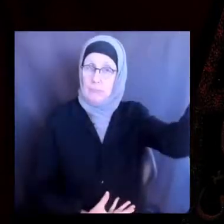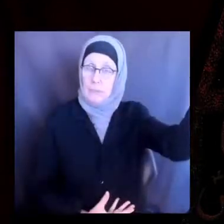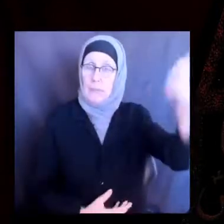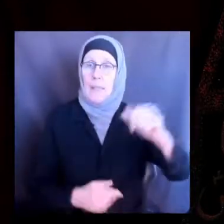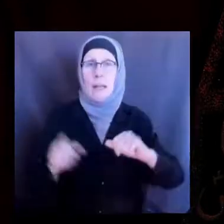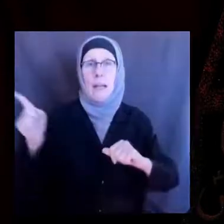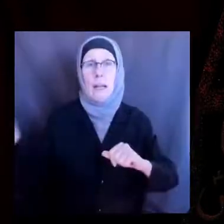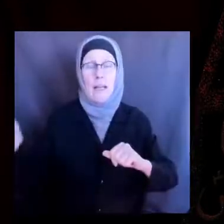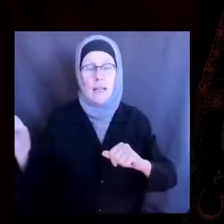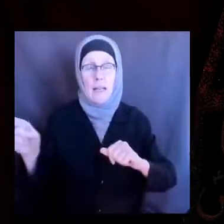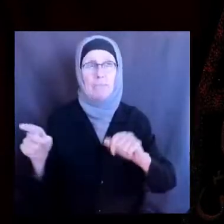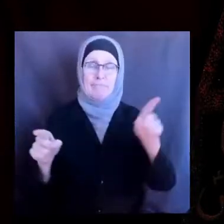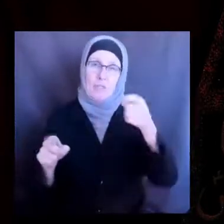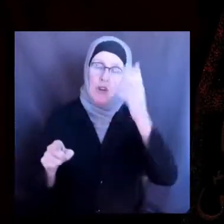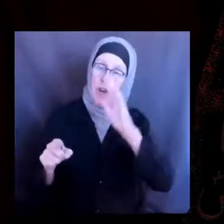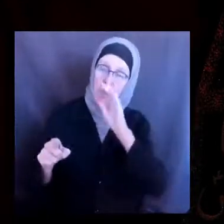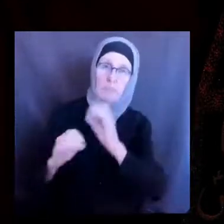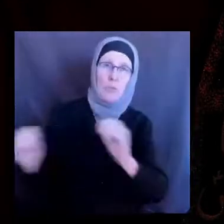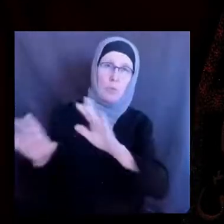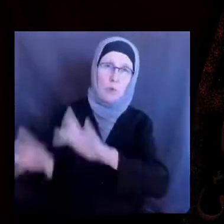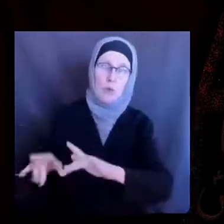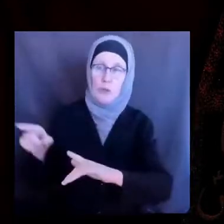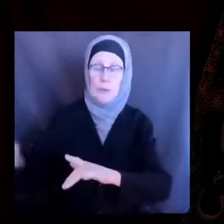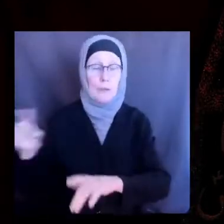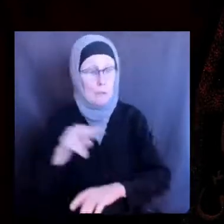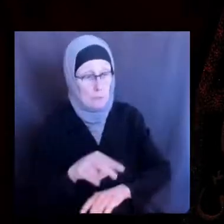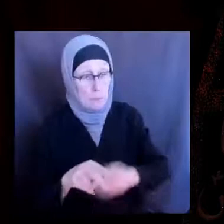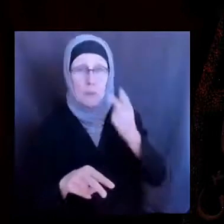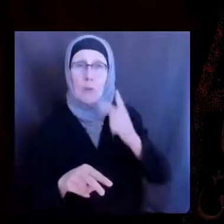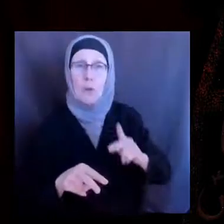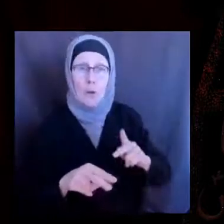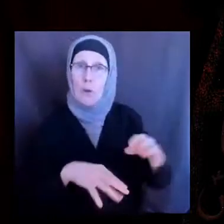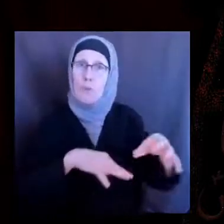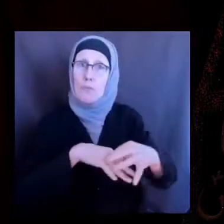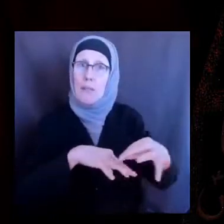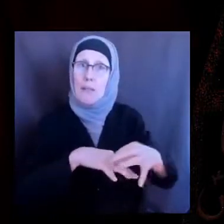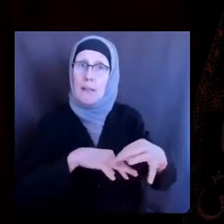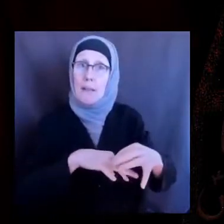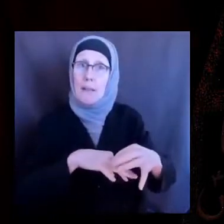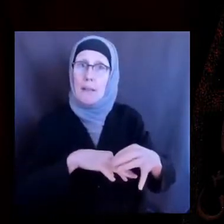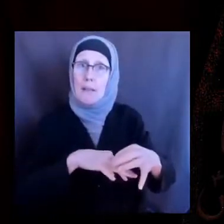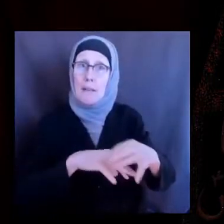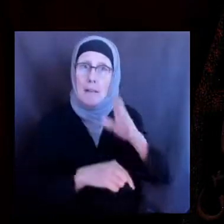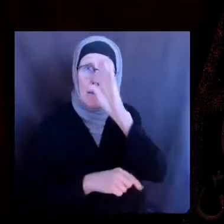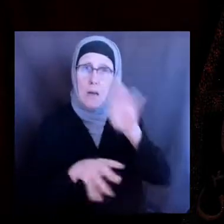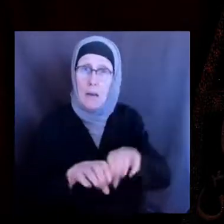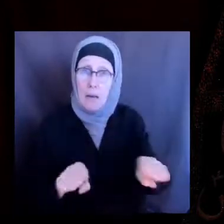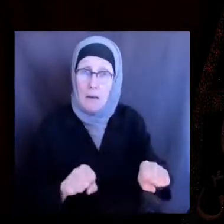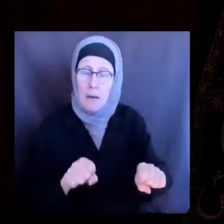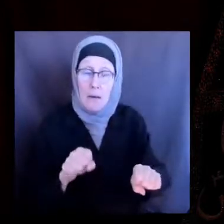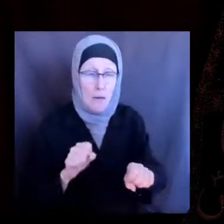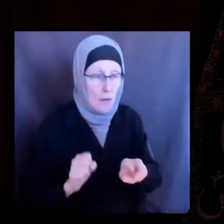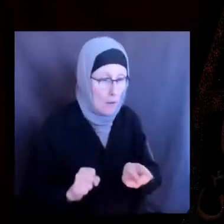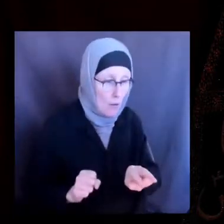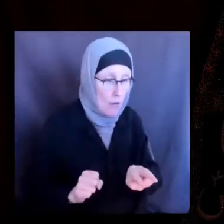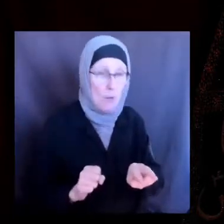do? He actually takes out a dagger and starts cutting the finger of Husayn.